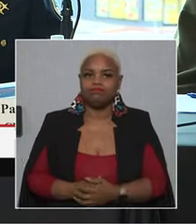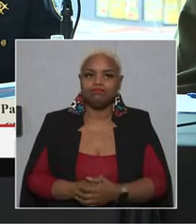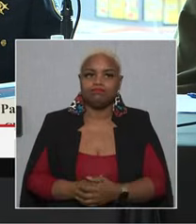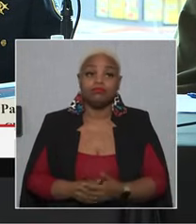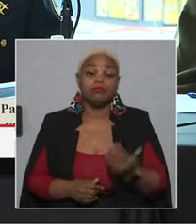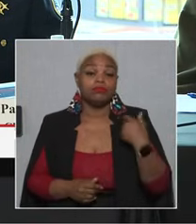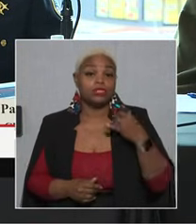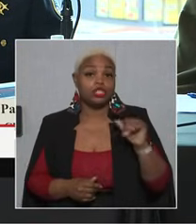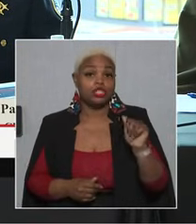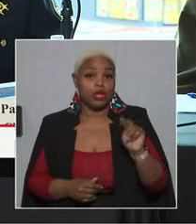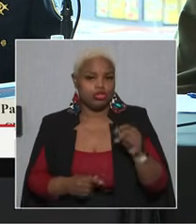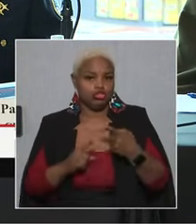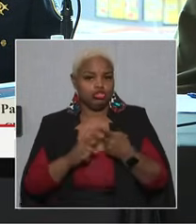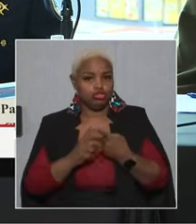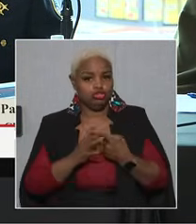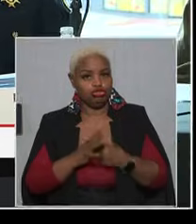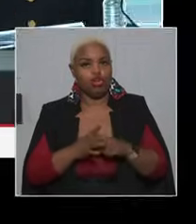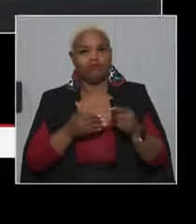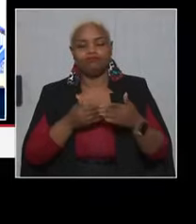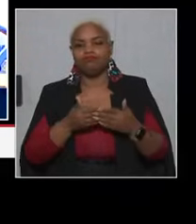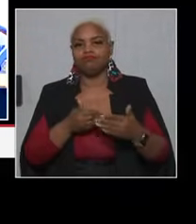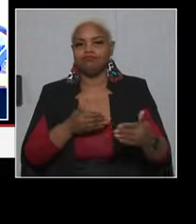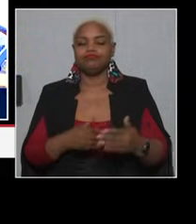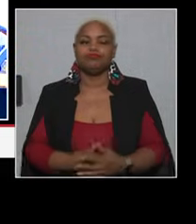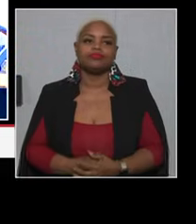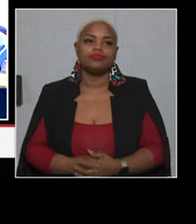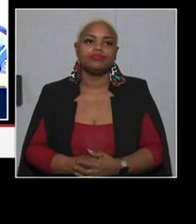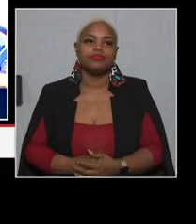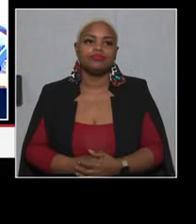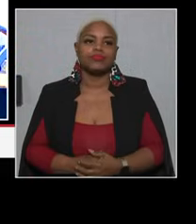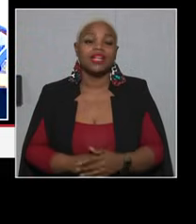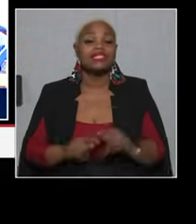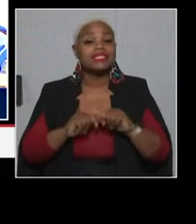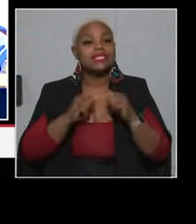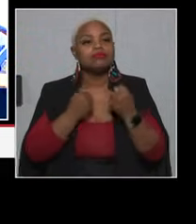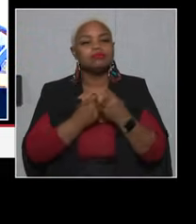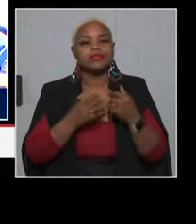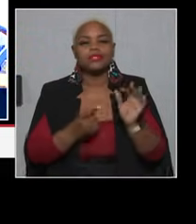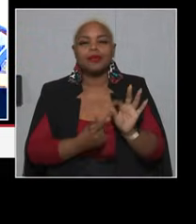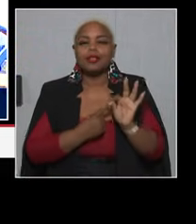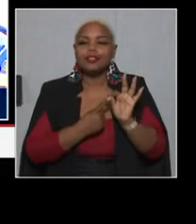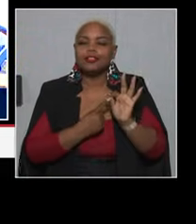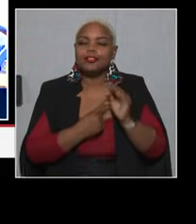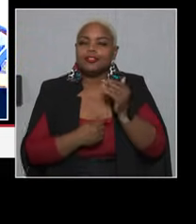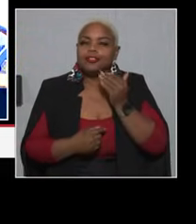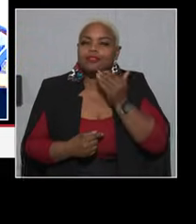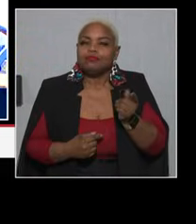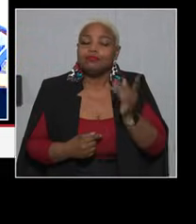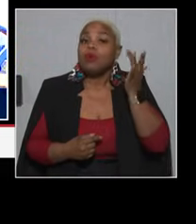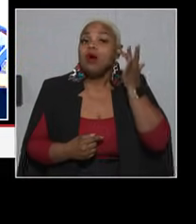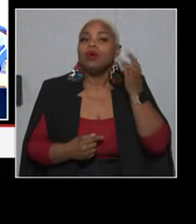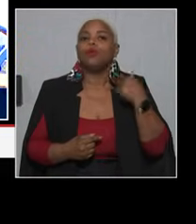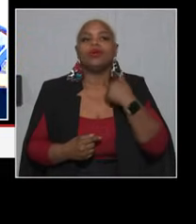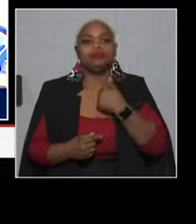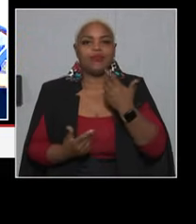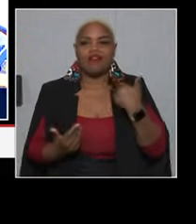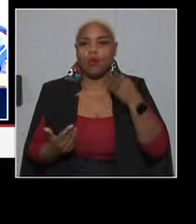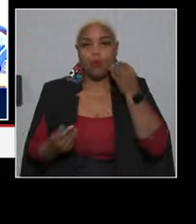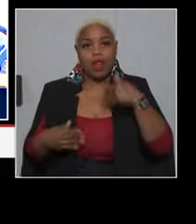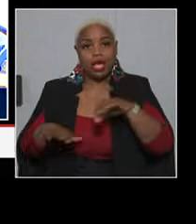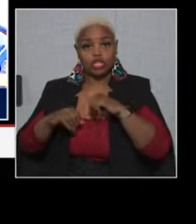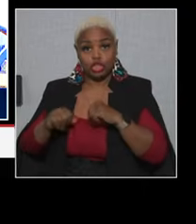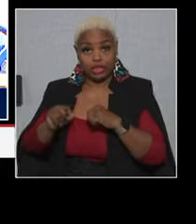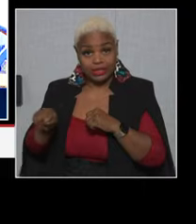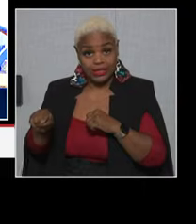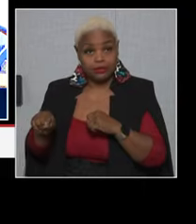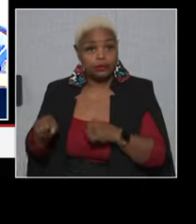where this team, and this is what makes the district special, is that between Homeland Security and our call center